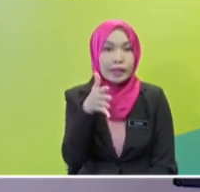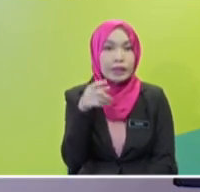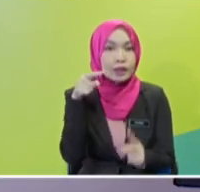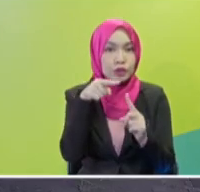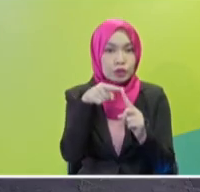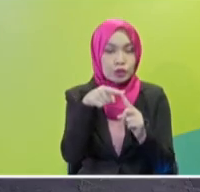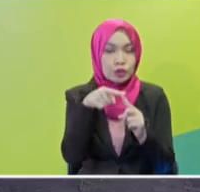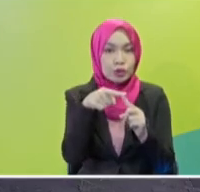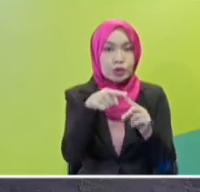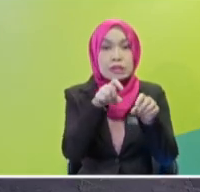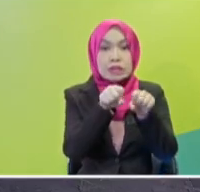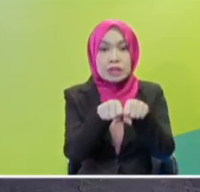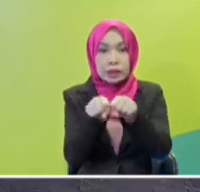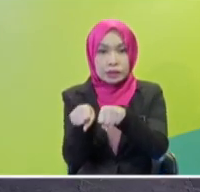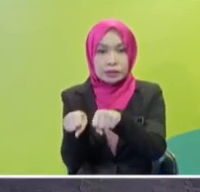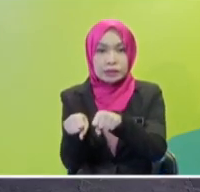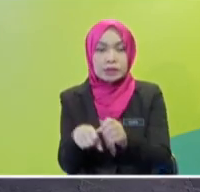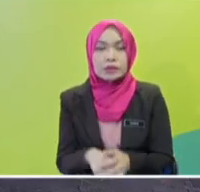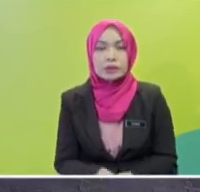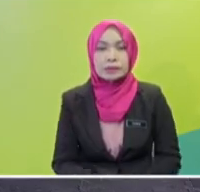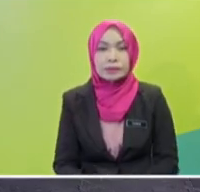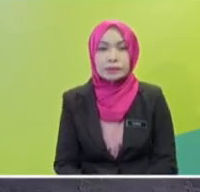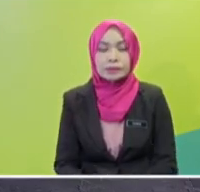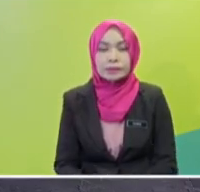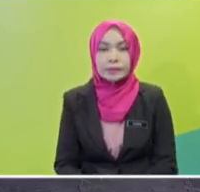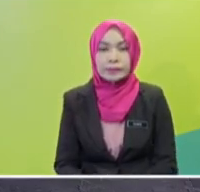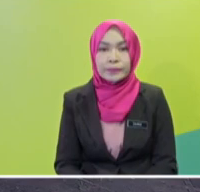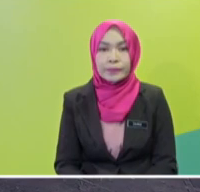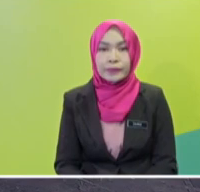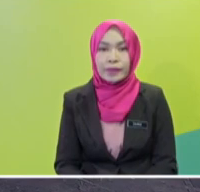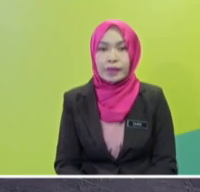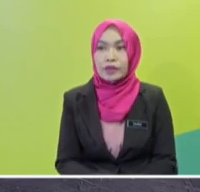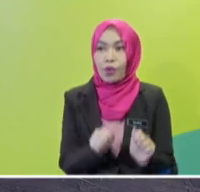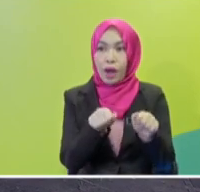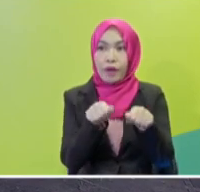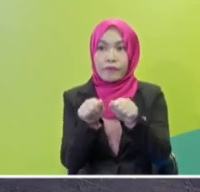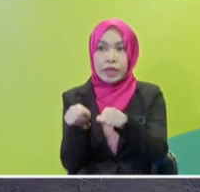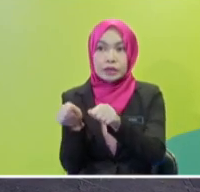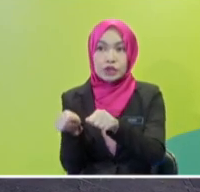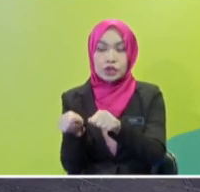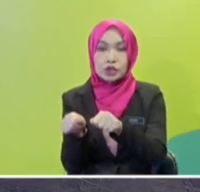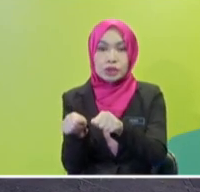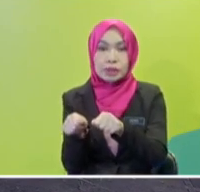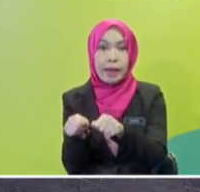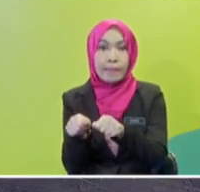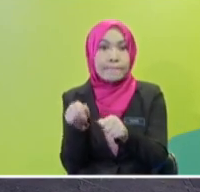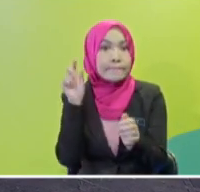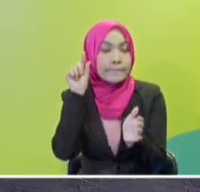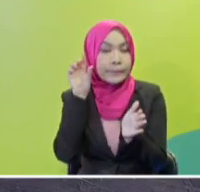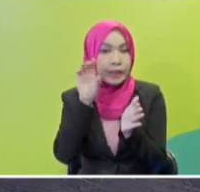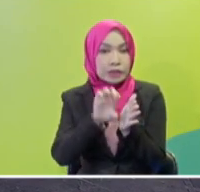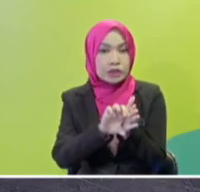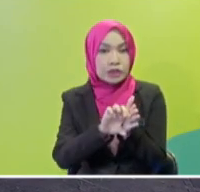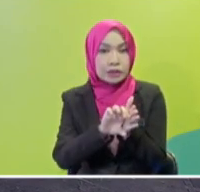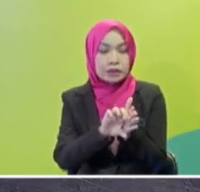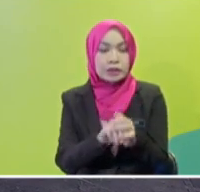it here. Okay. And what you need to do, Sean, is you have to choose a picture starting with the